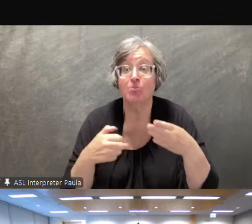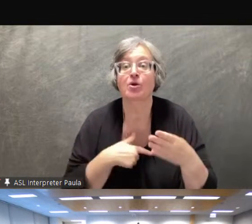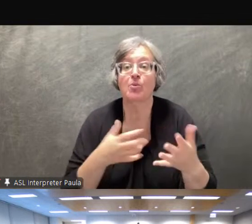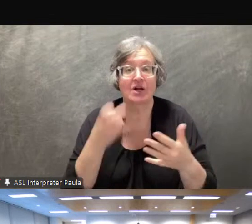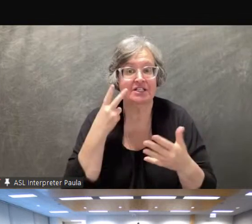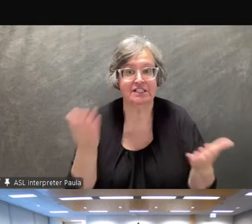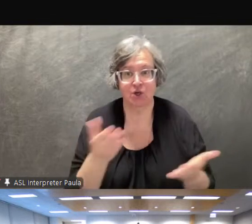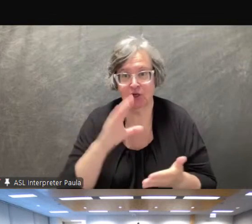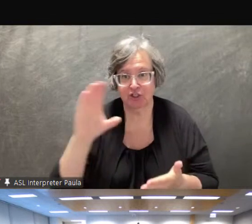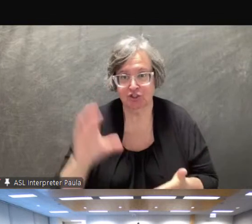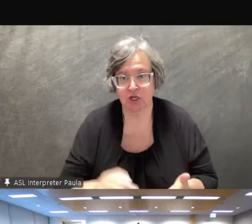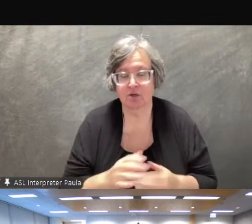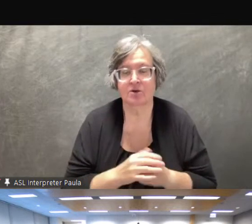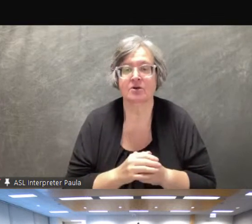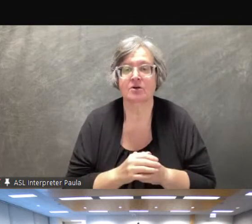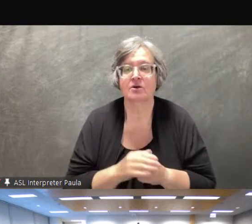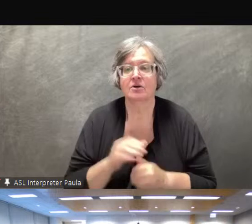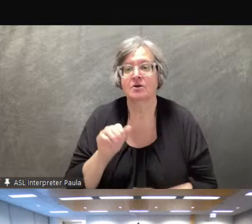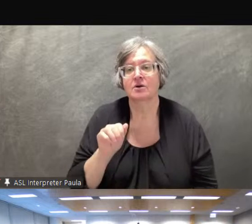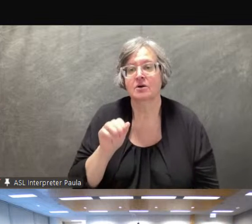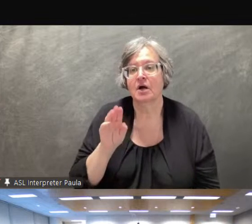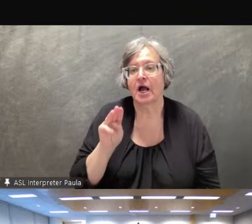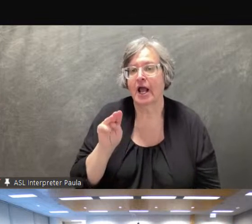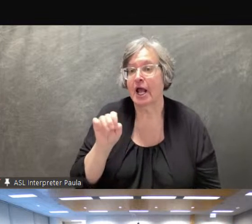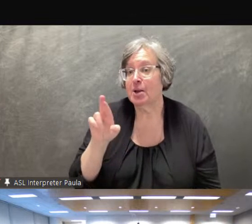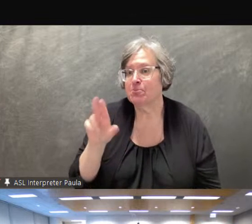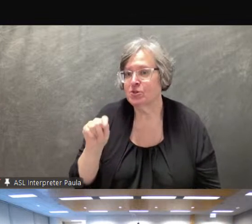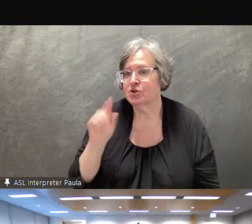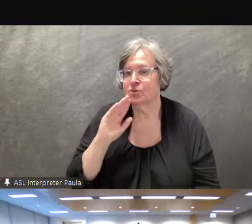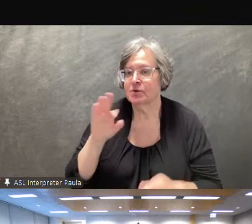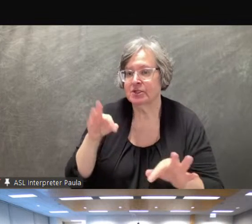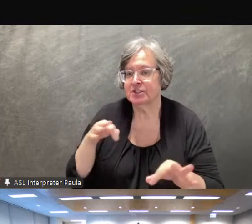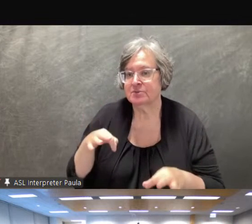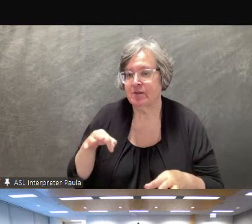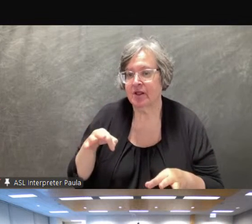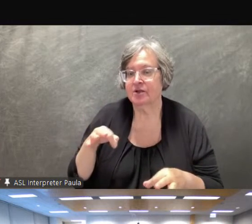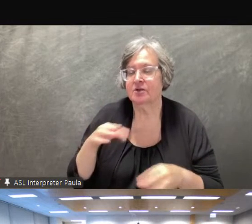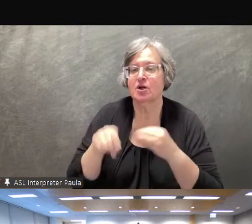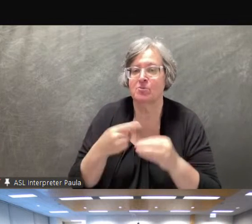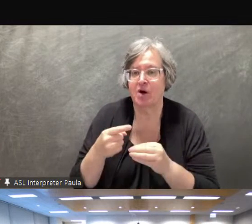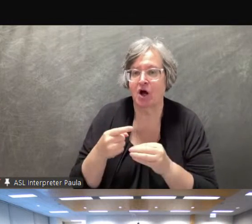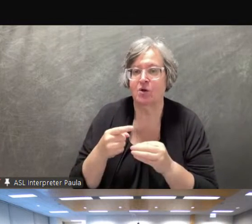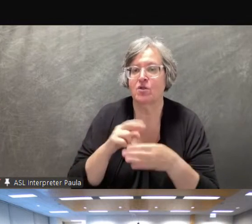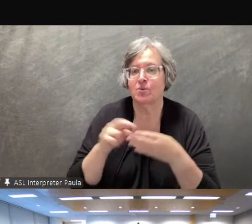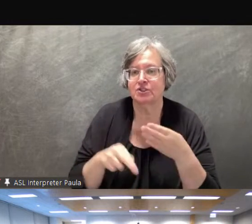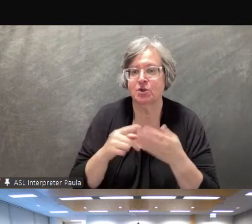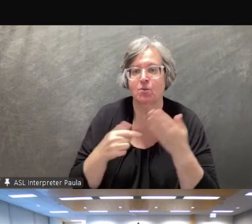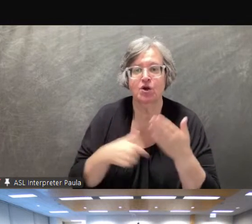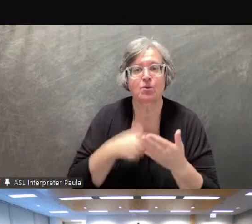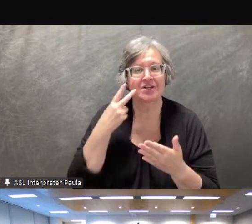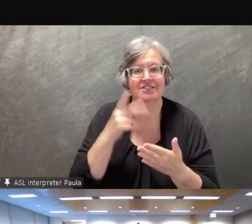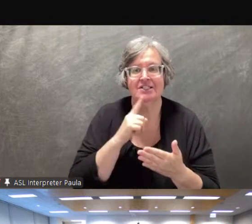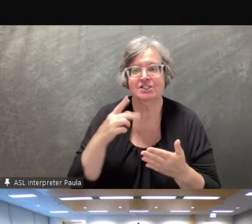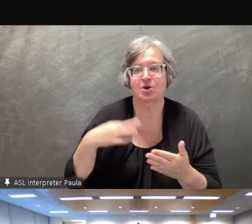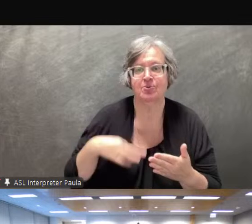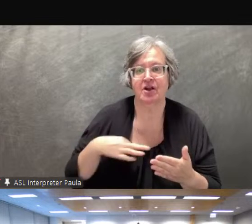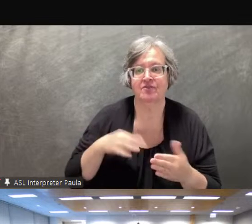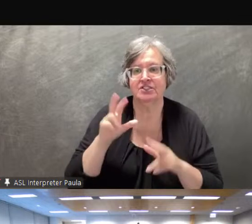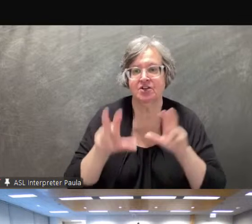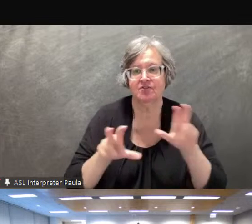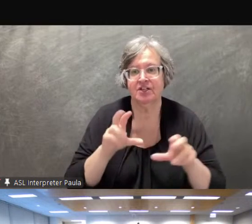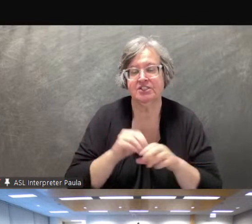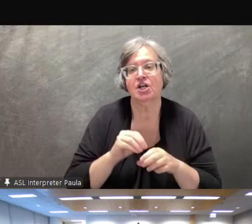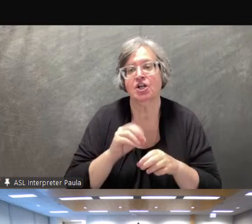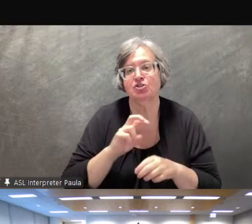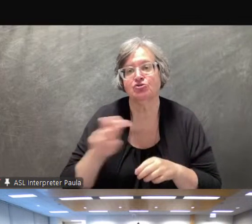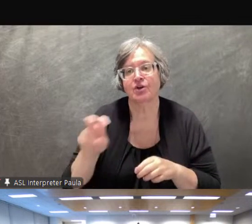city? And so Amric is going to walk through this presentation about the results and what we really see as the benefits of investing in transit for